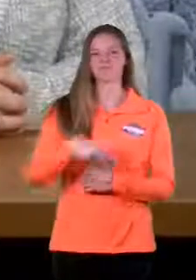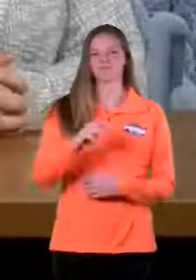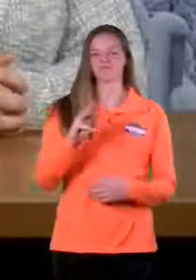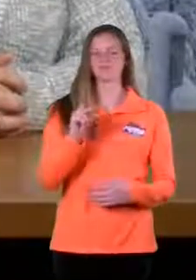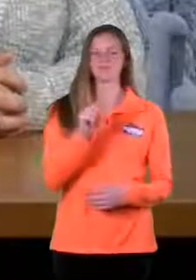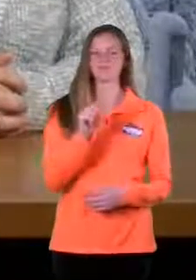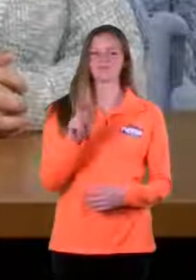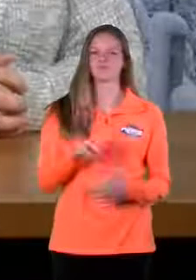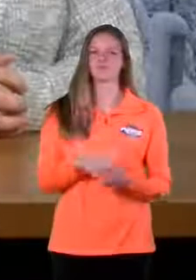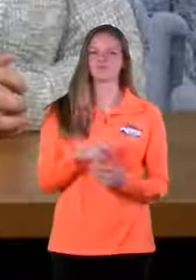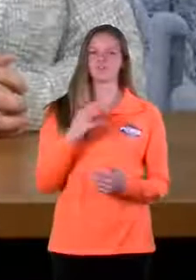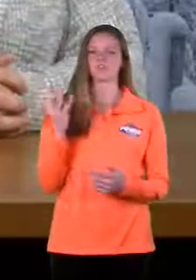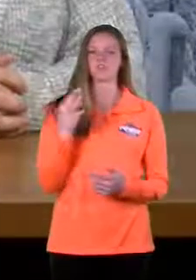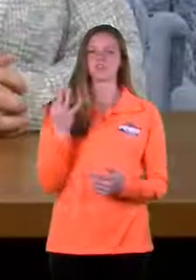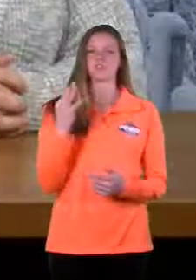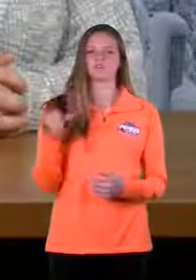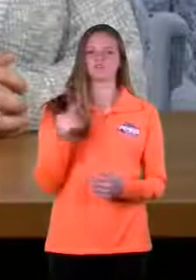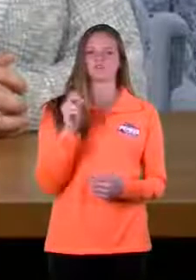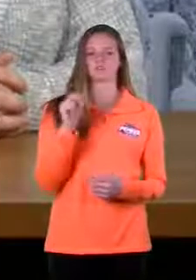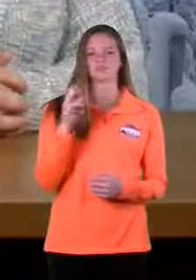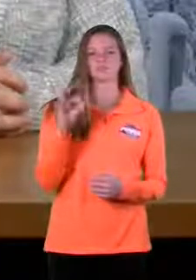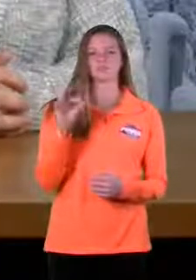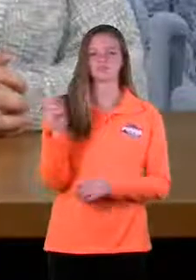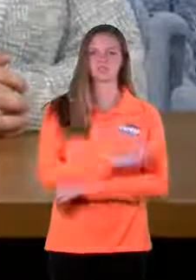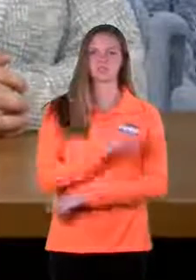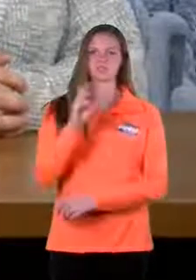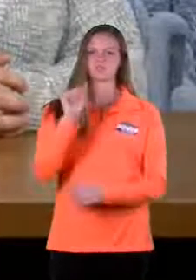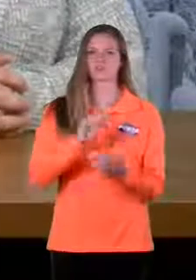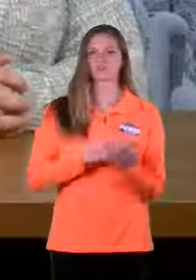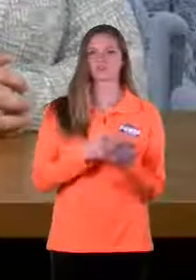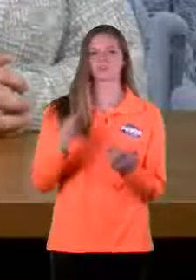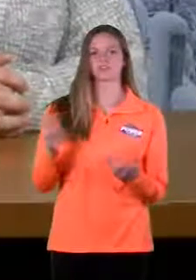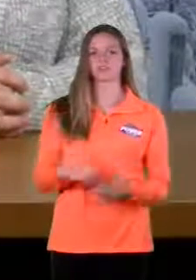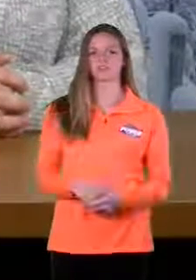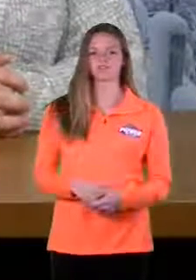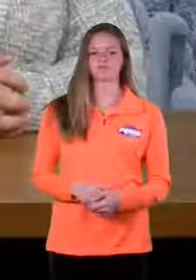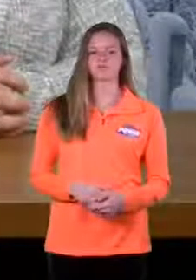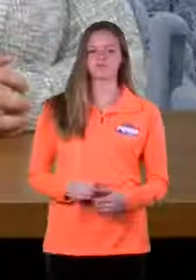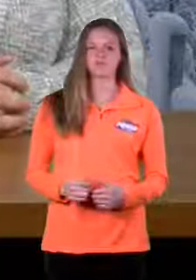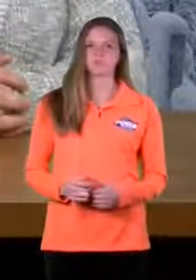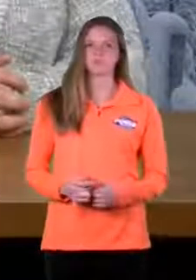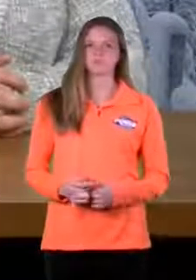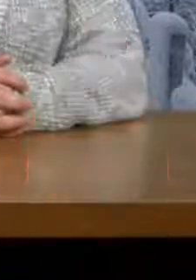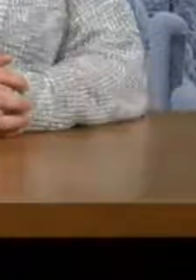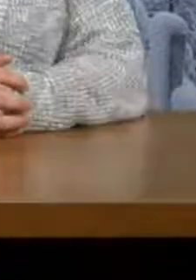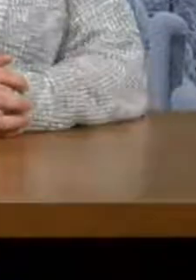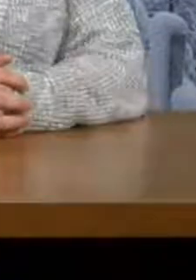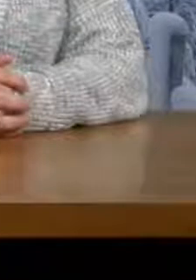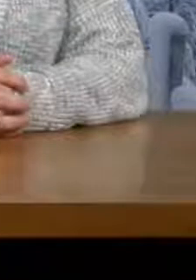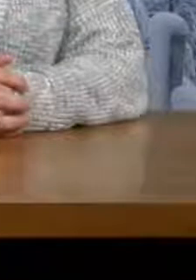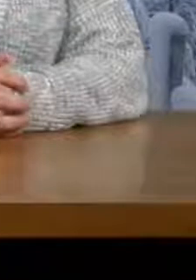PMN on Parkland TV. It's Friday, January 19th, day 6, and an A schedule. I'm Belle Moses. And I'm Samantha McNamara.